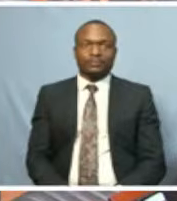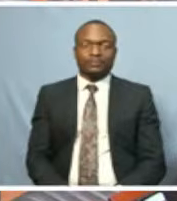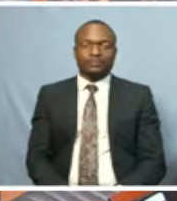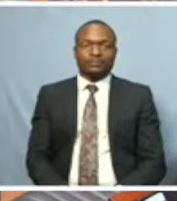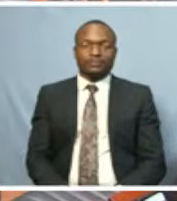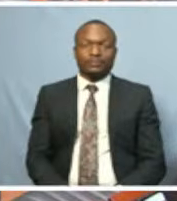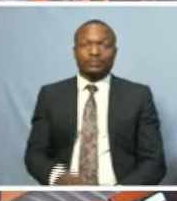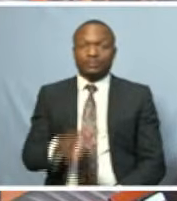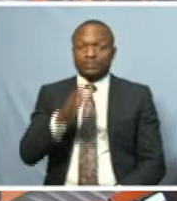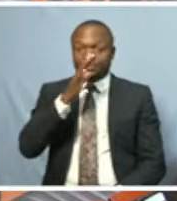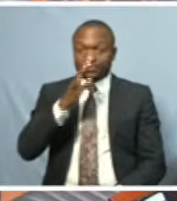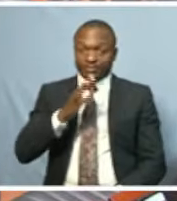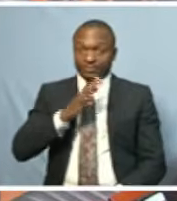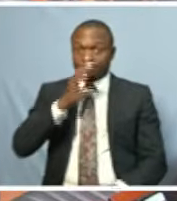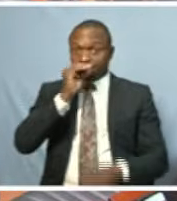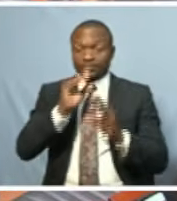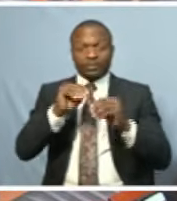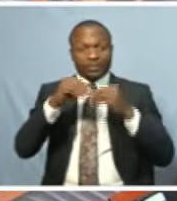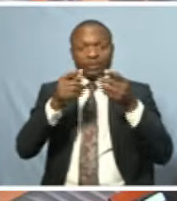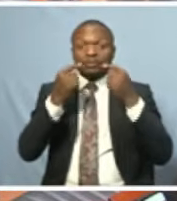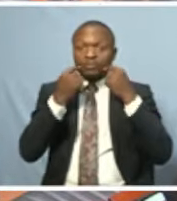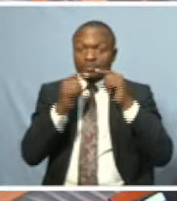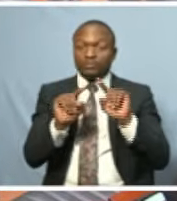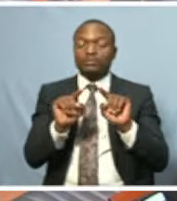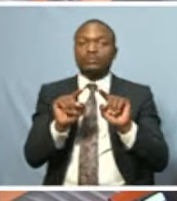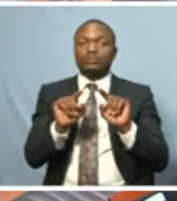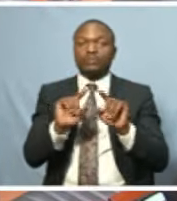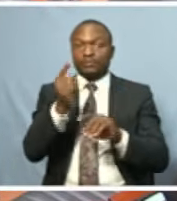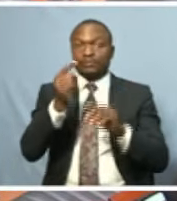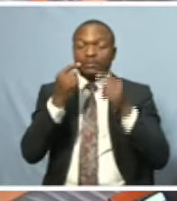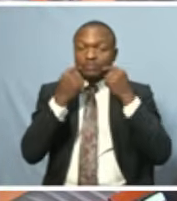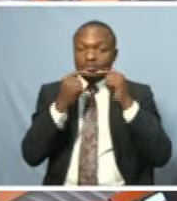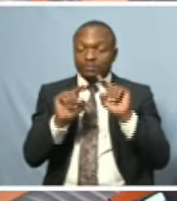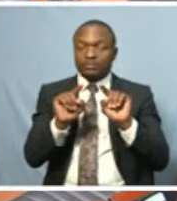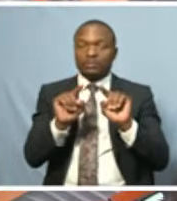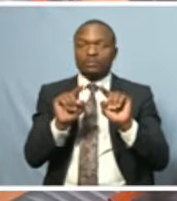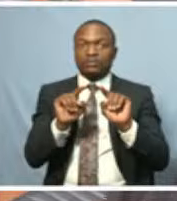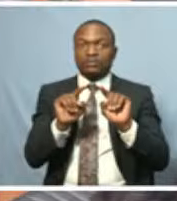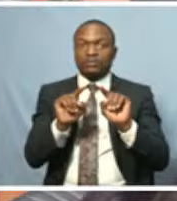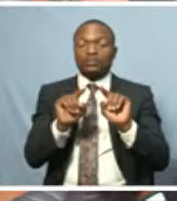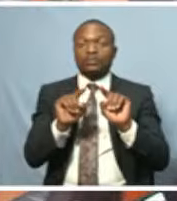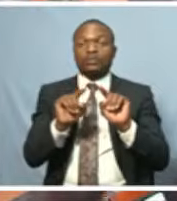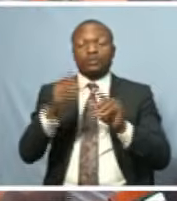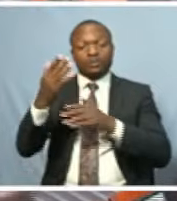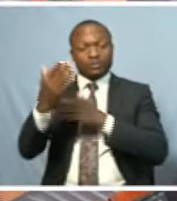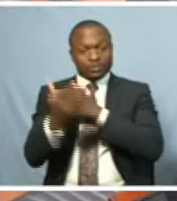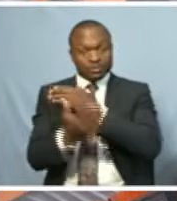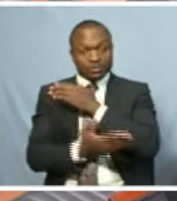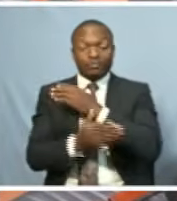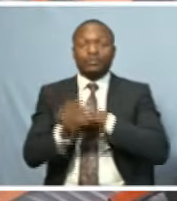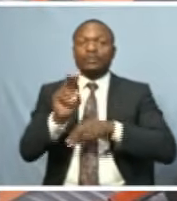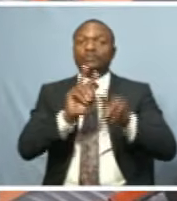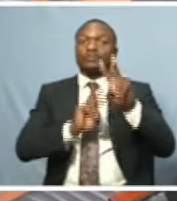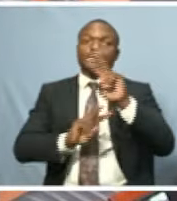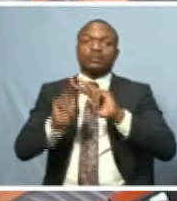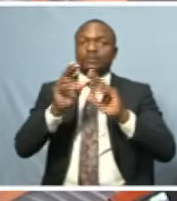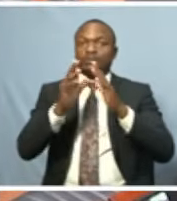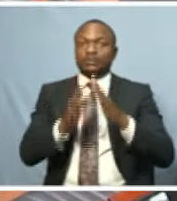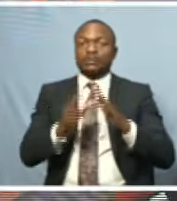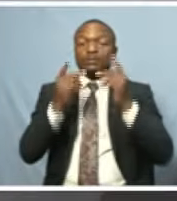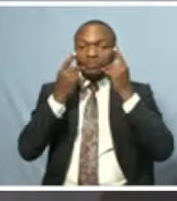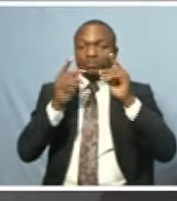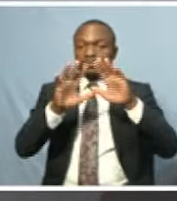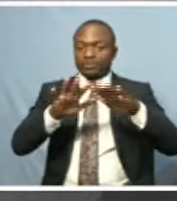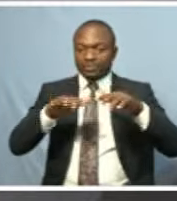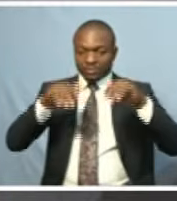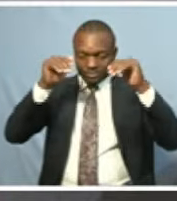So, Madam Speaker did make some announcements. In the first announcement, she recognized the presence in the public gallery of a